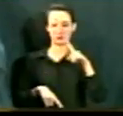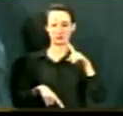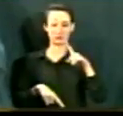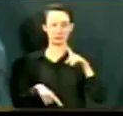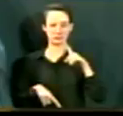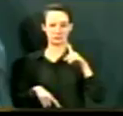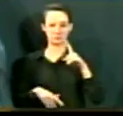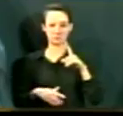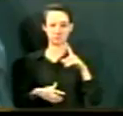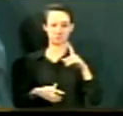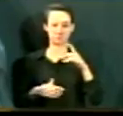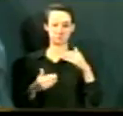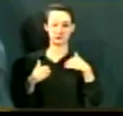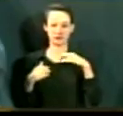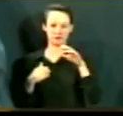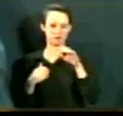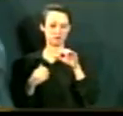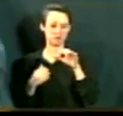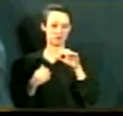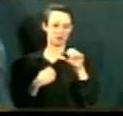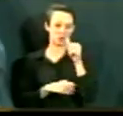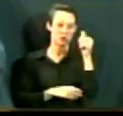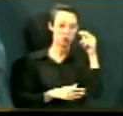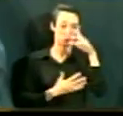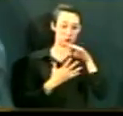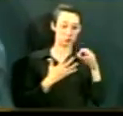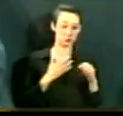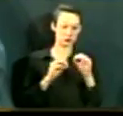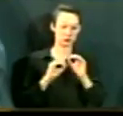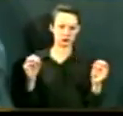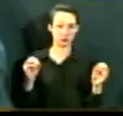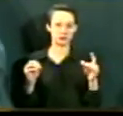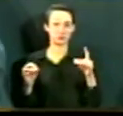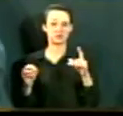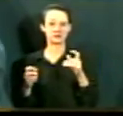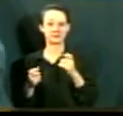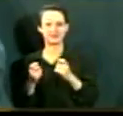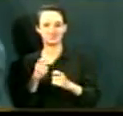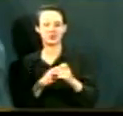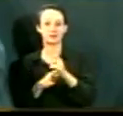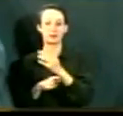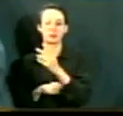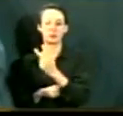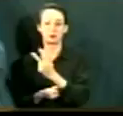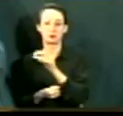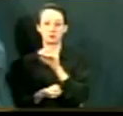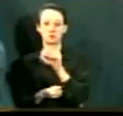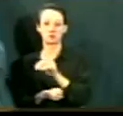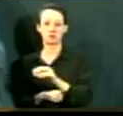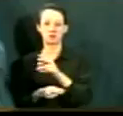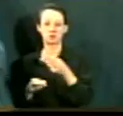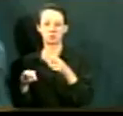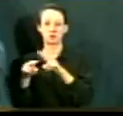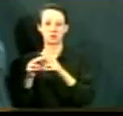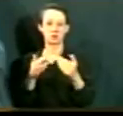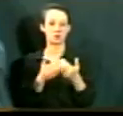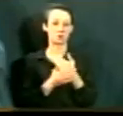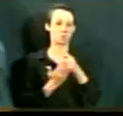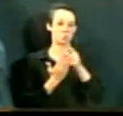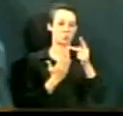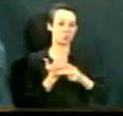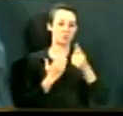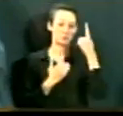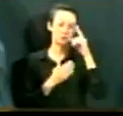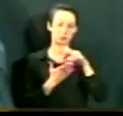give 4% raises instead of a 3% raise and a new program for students? That's my